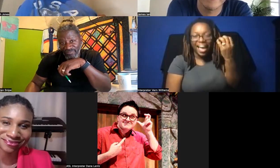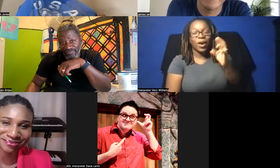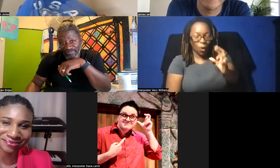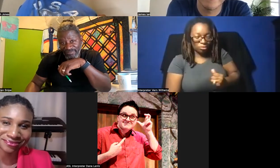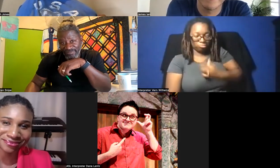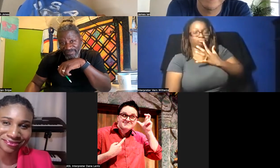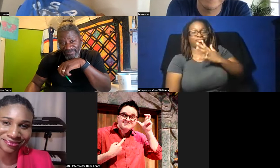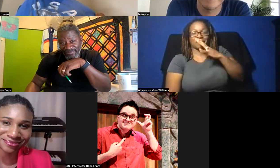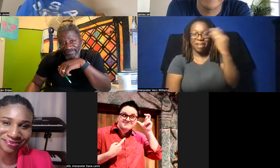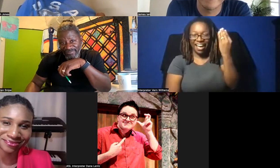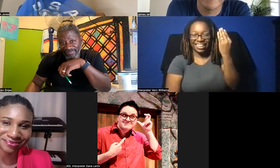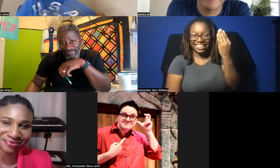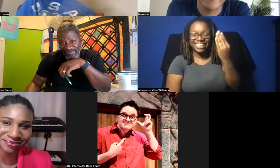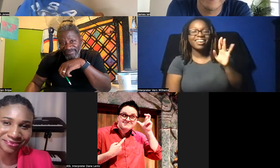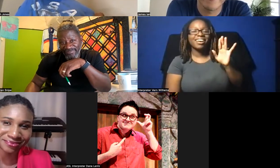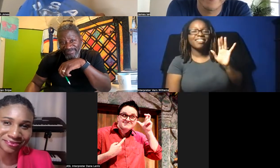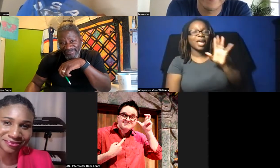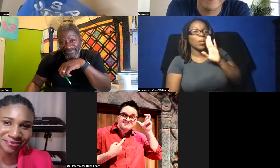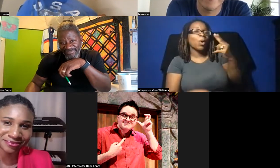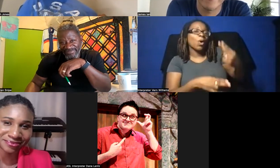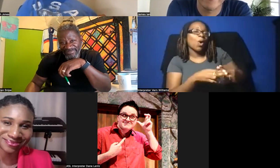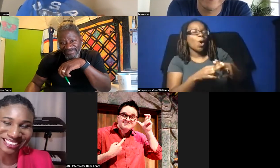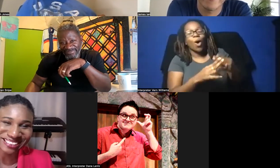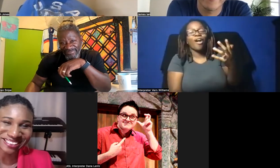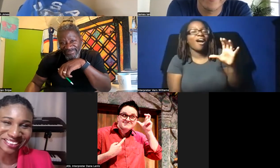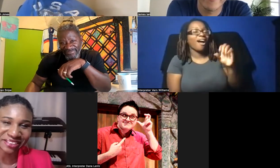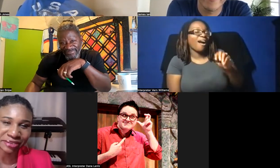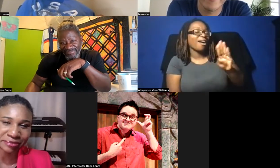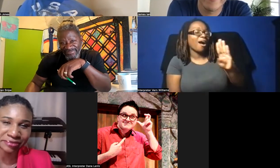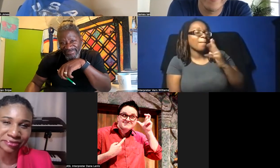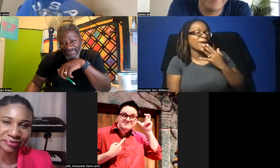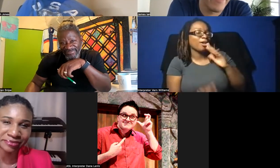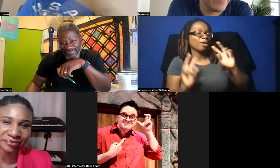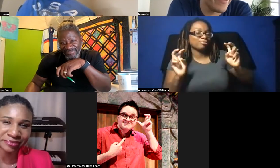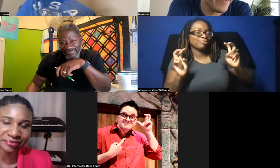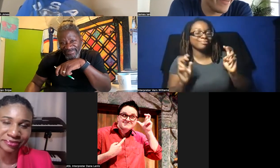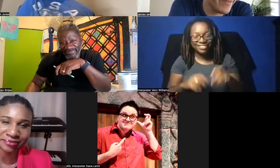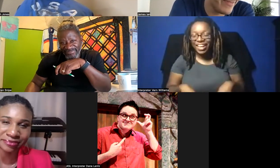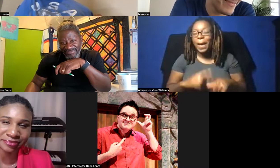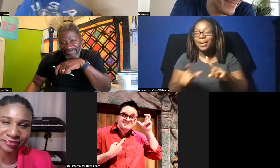We'll call, as they call palm colored. So I think the